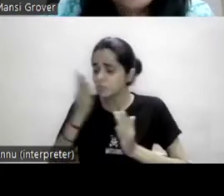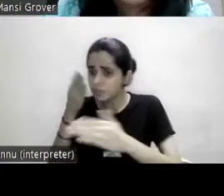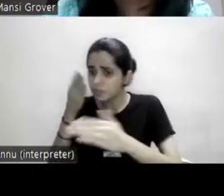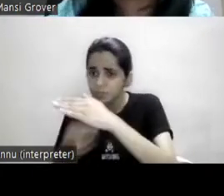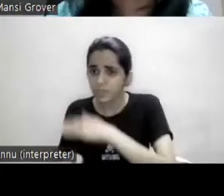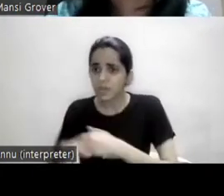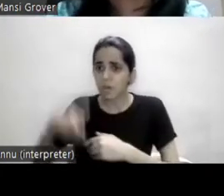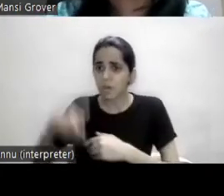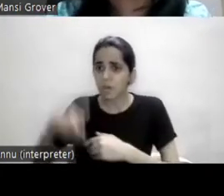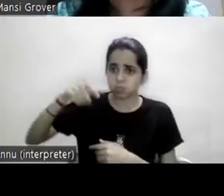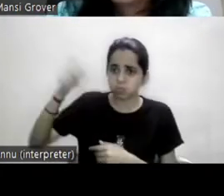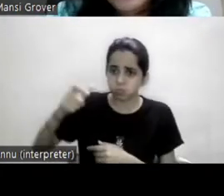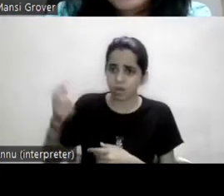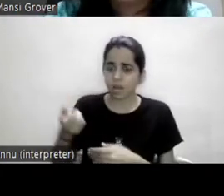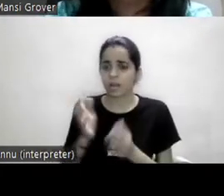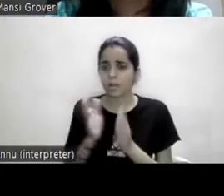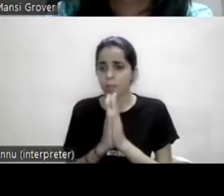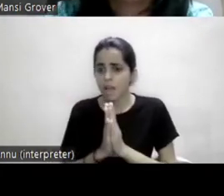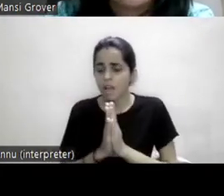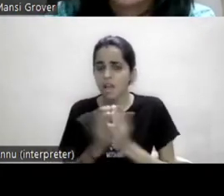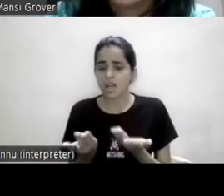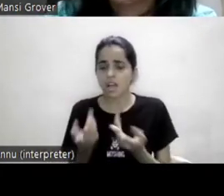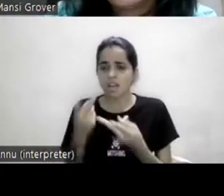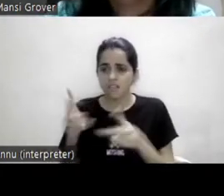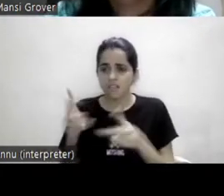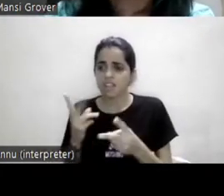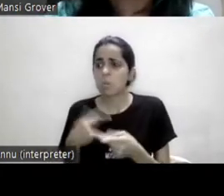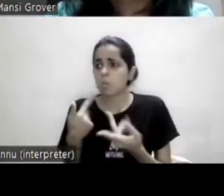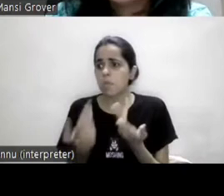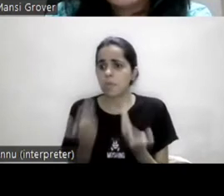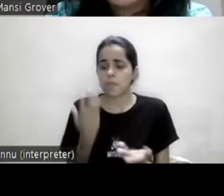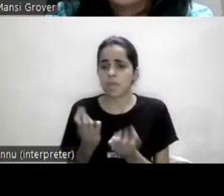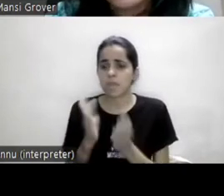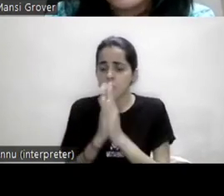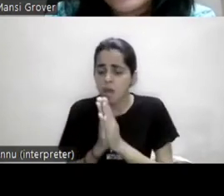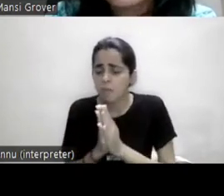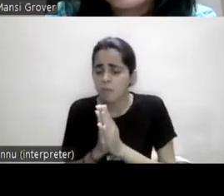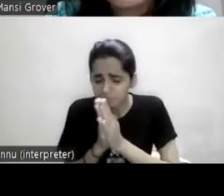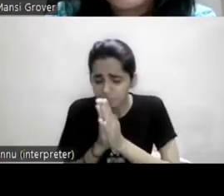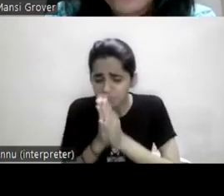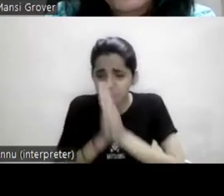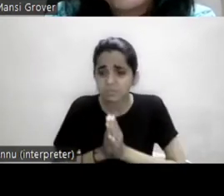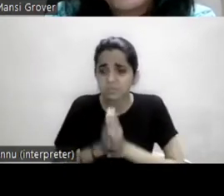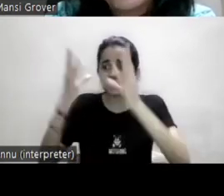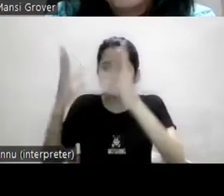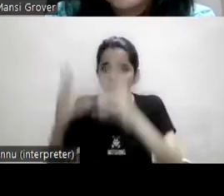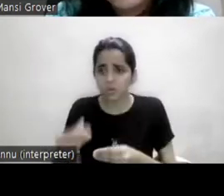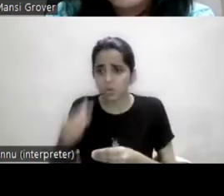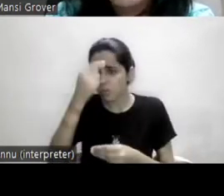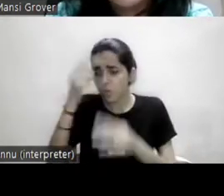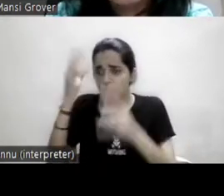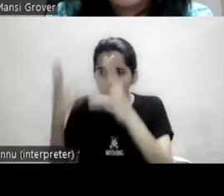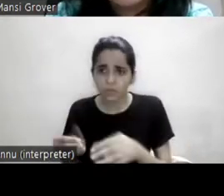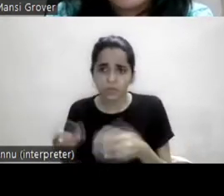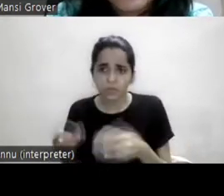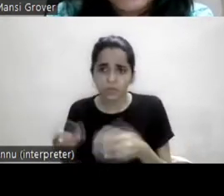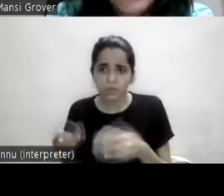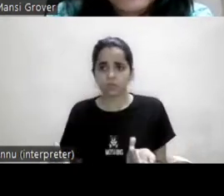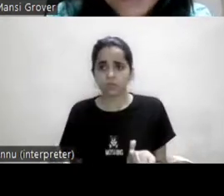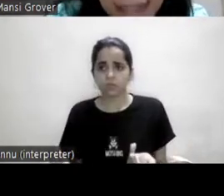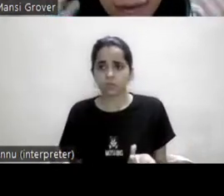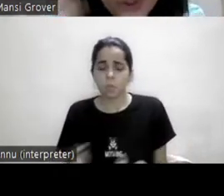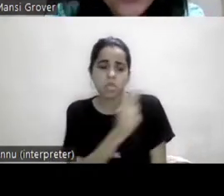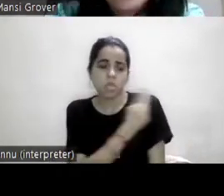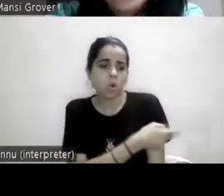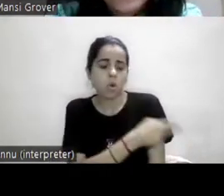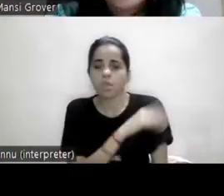jhadu on them, or, you know, try to, you know, cure it. And it is also seen as some sort of, you know, somebody